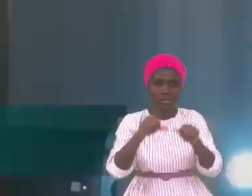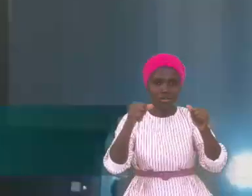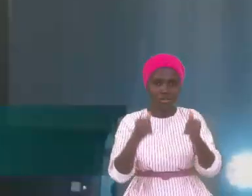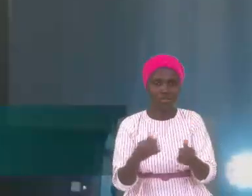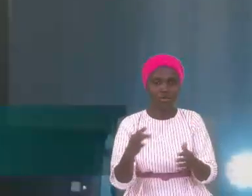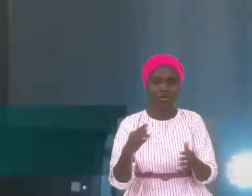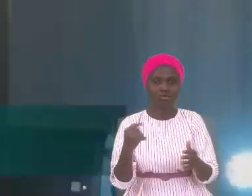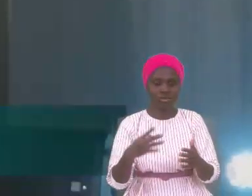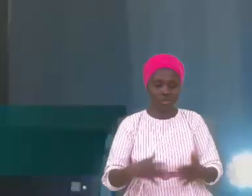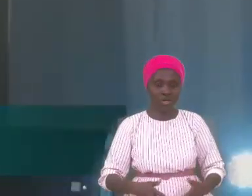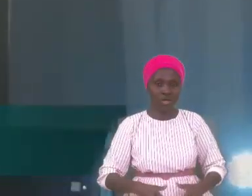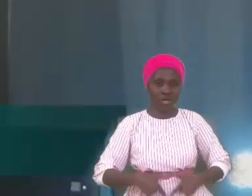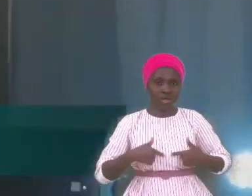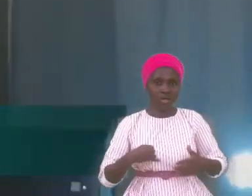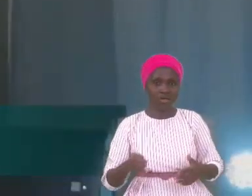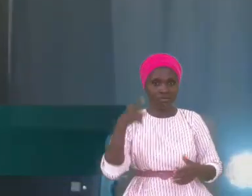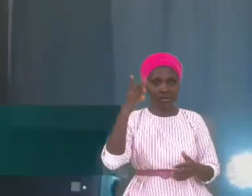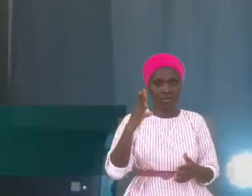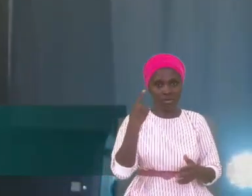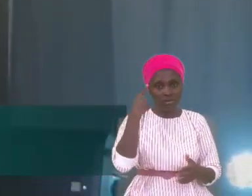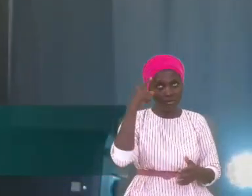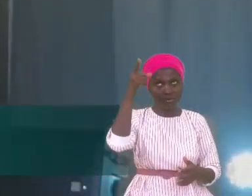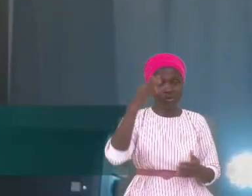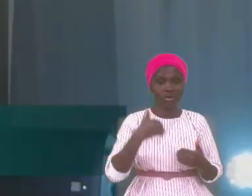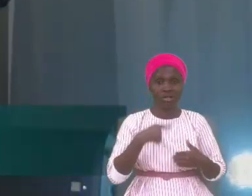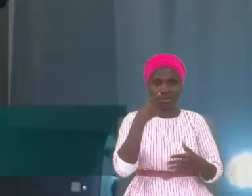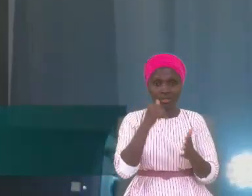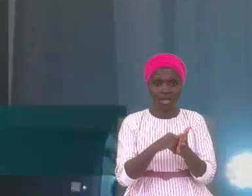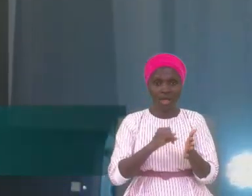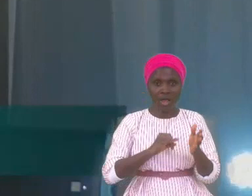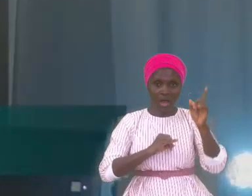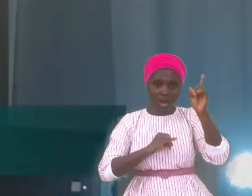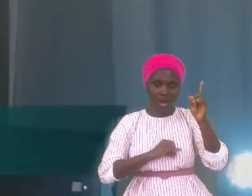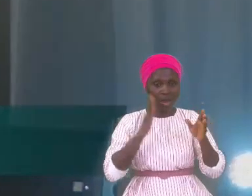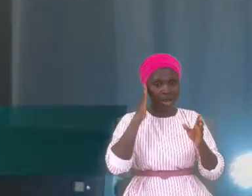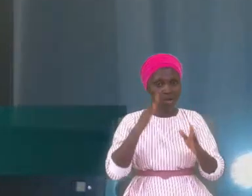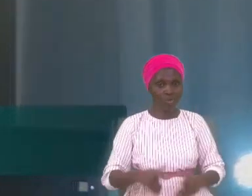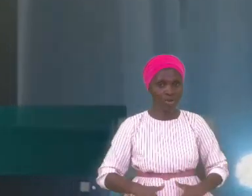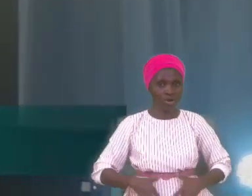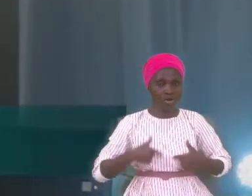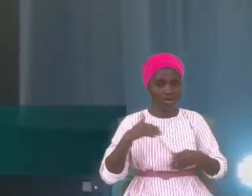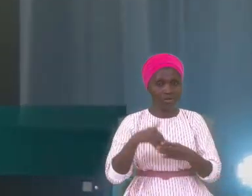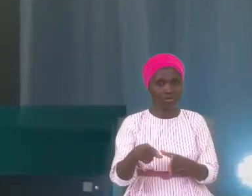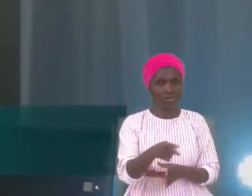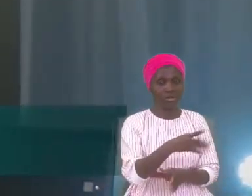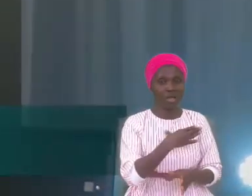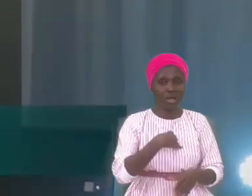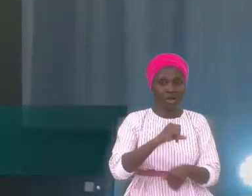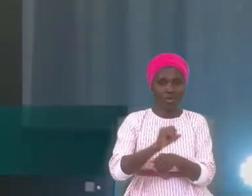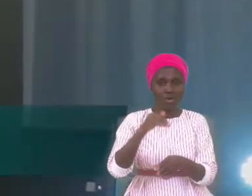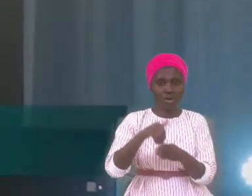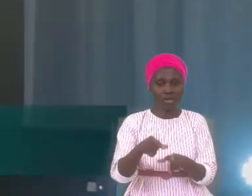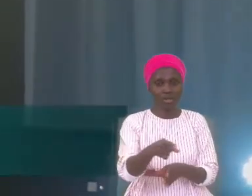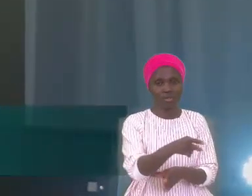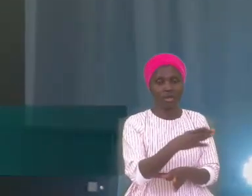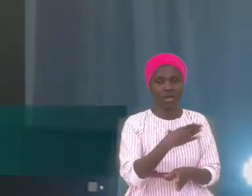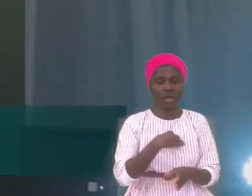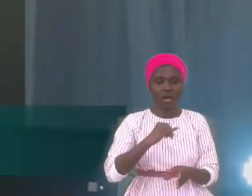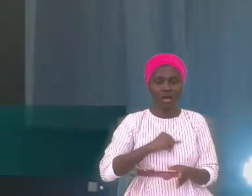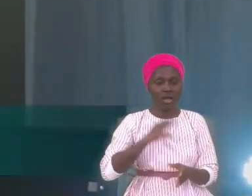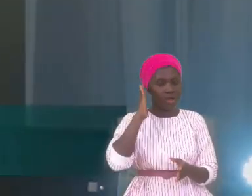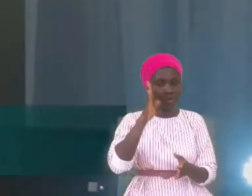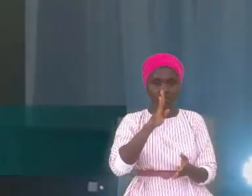said, I will dwell in them and walk in them. I will be their God, and they shall be